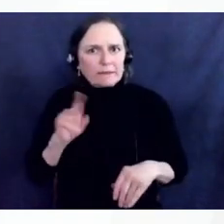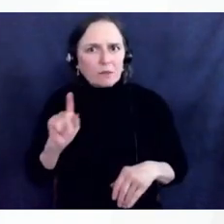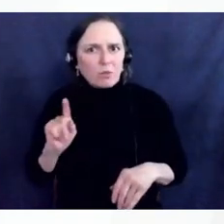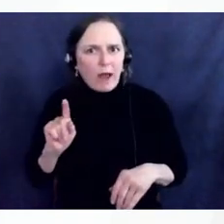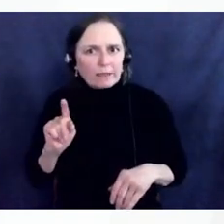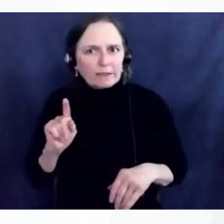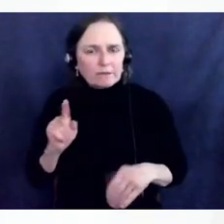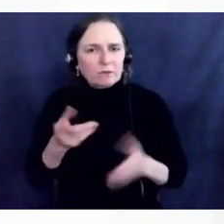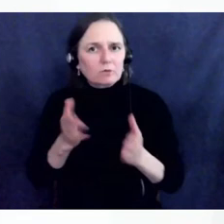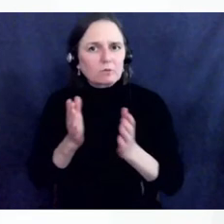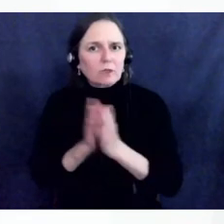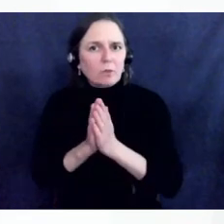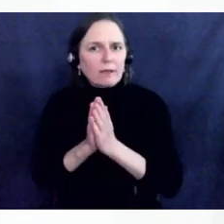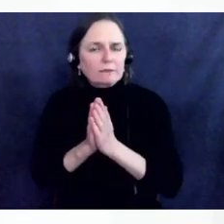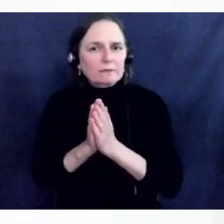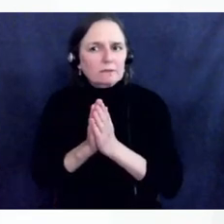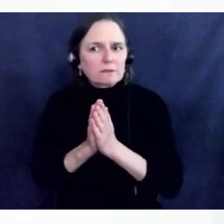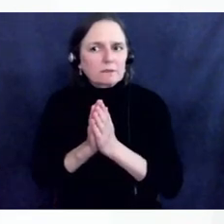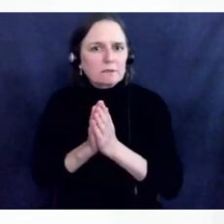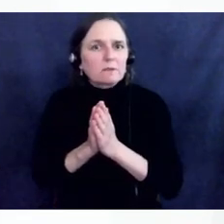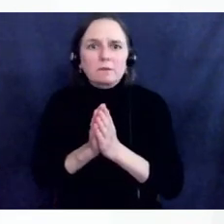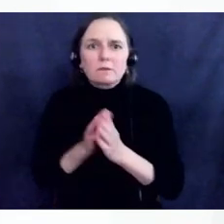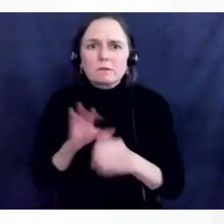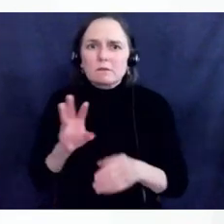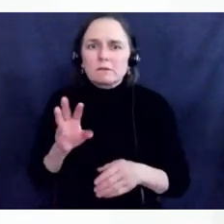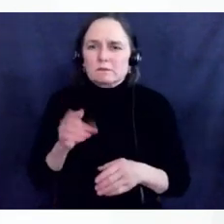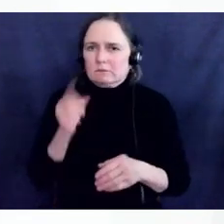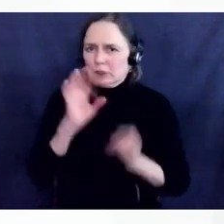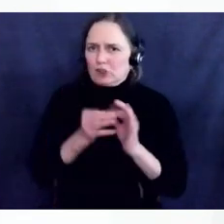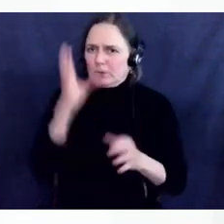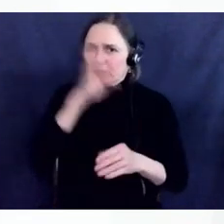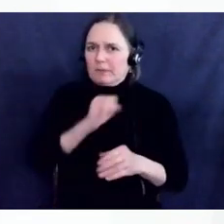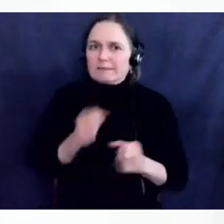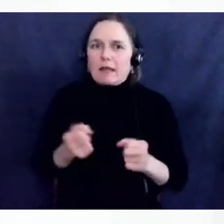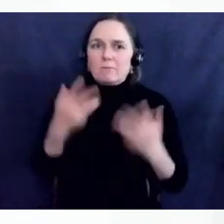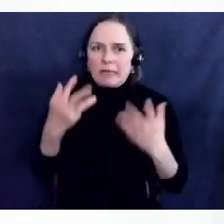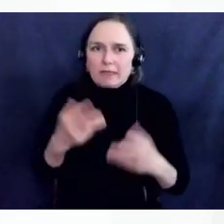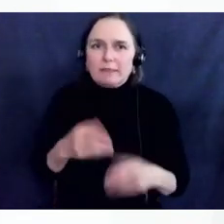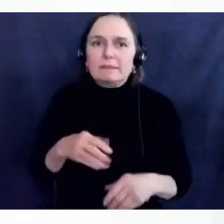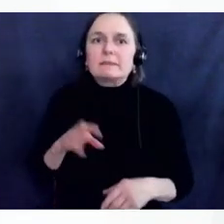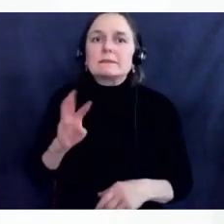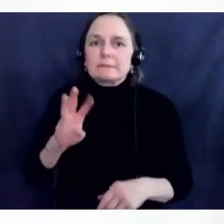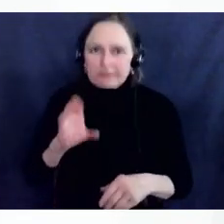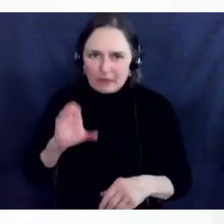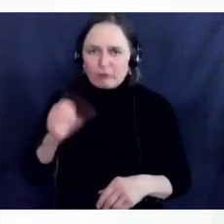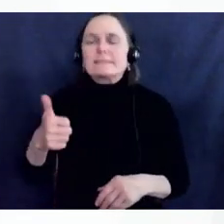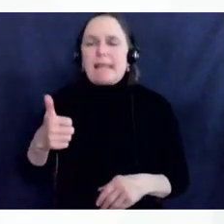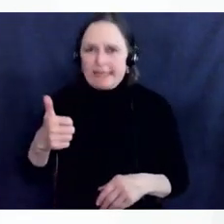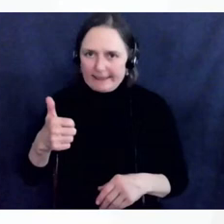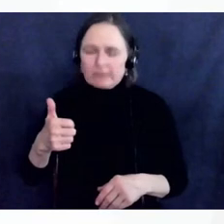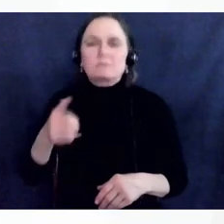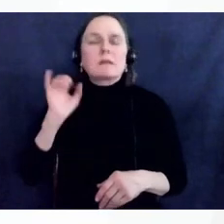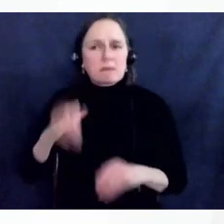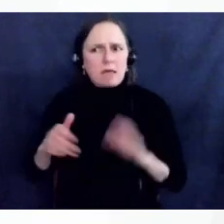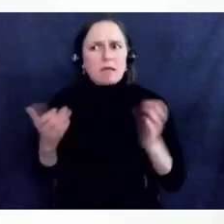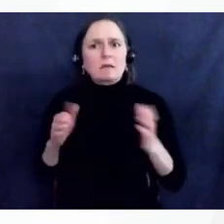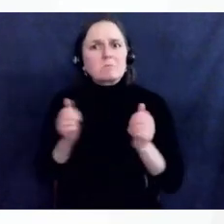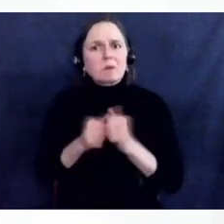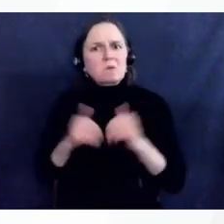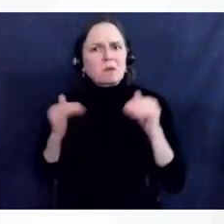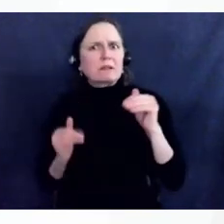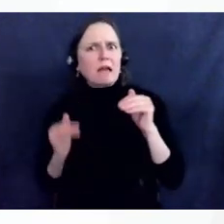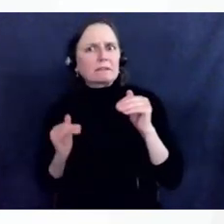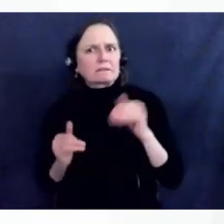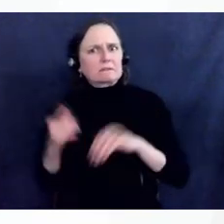625 requests for the previous 2 years together. Overall, $43 million in emergency aid has